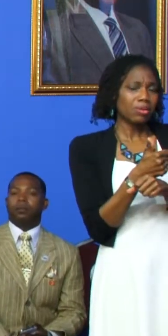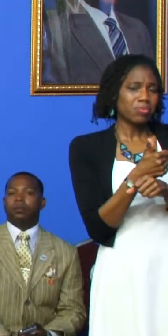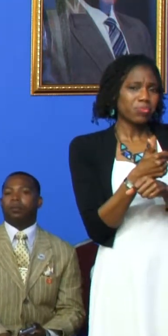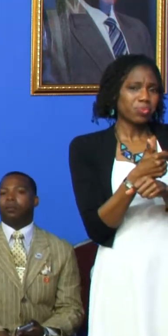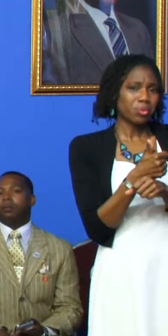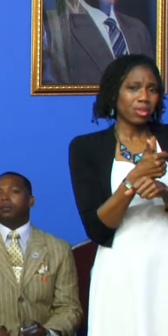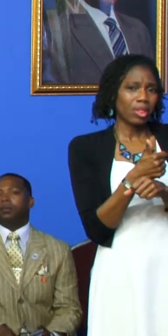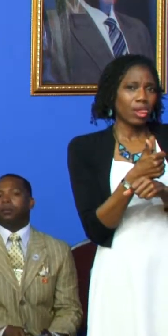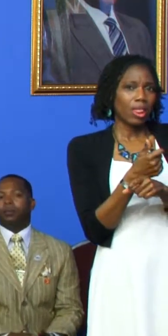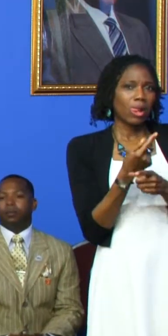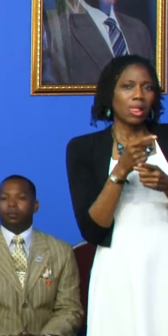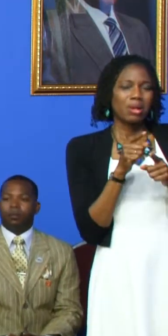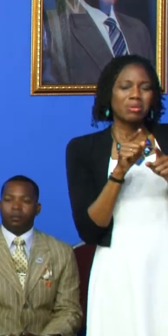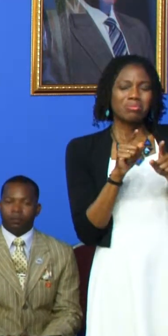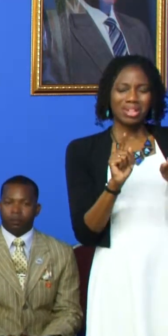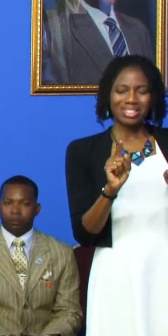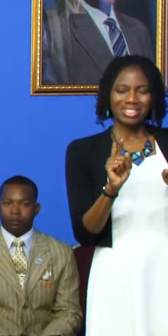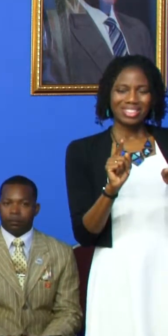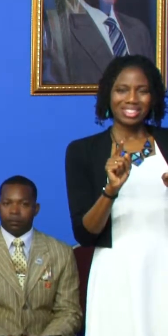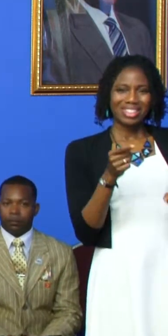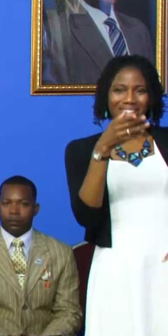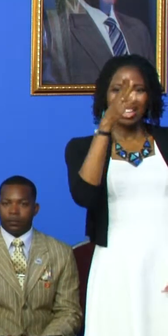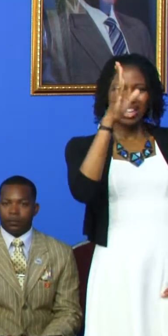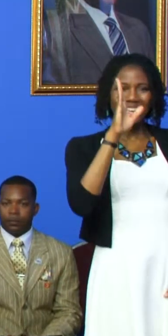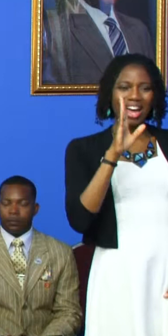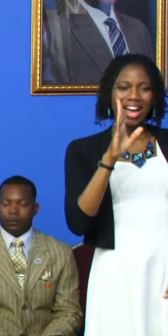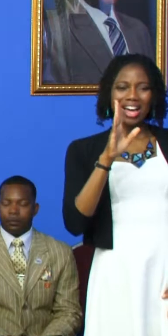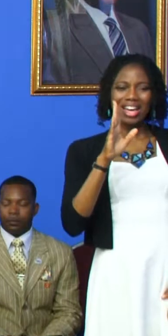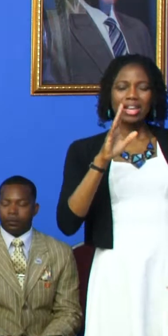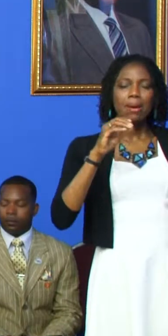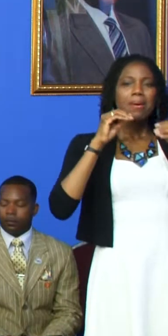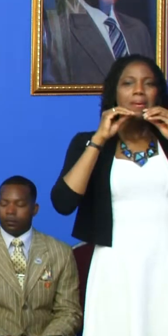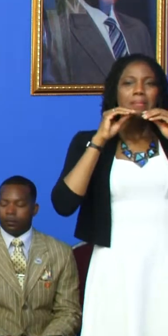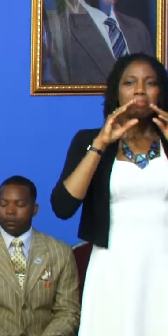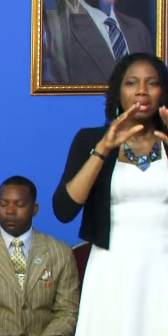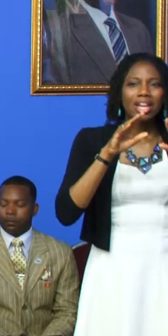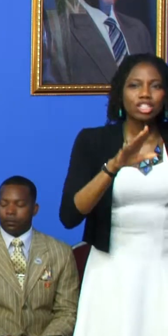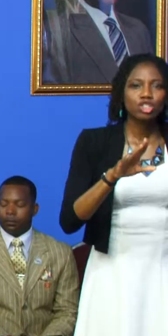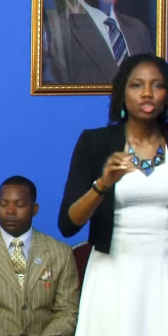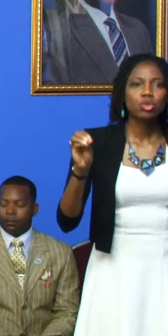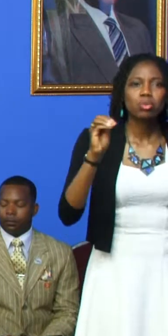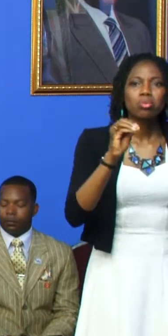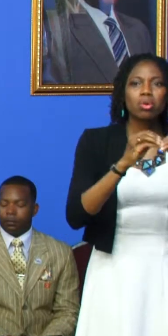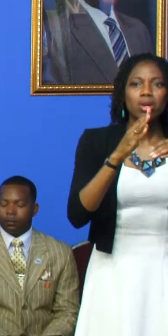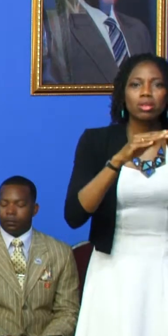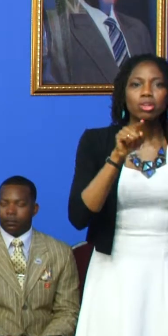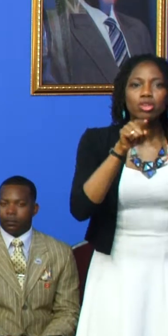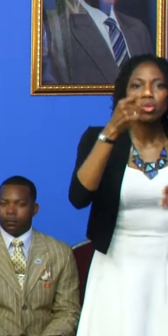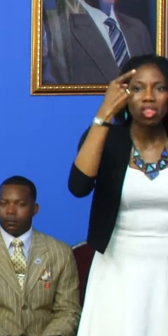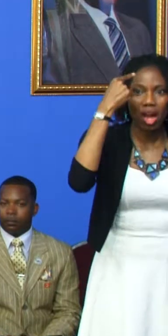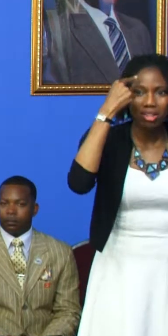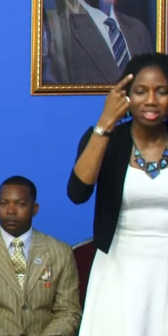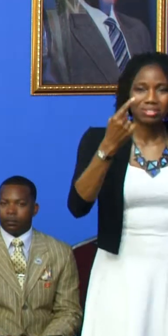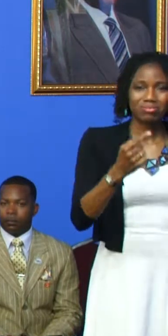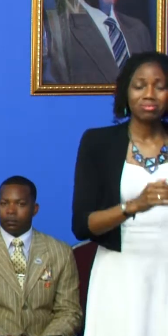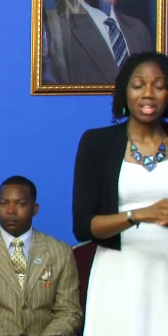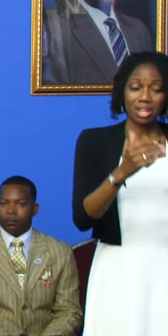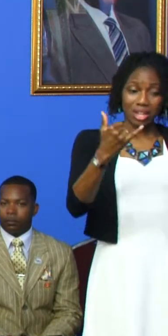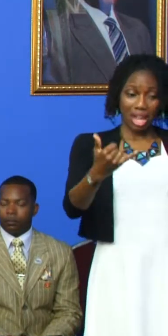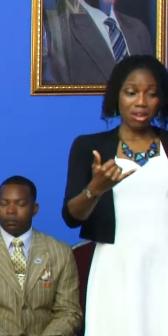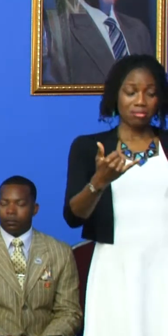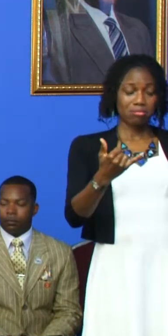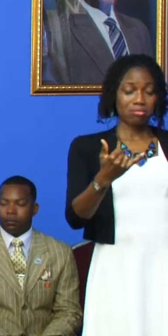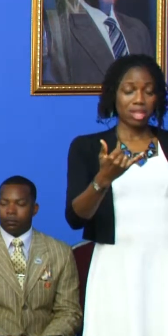but God made it something other than what you thought. As I look this week